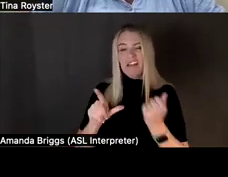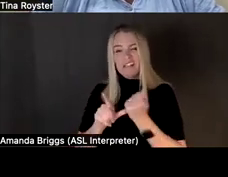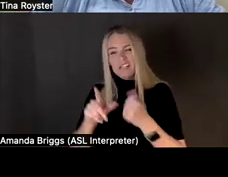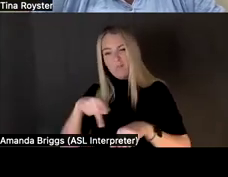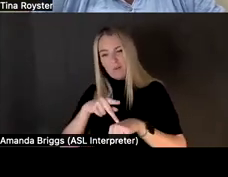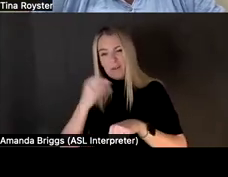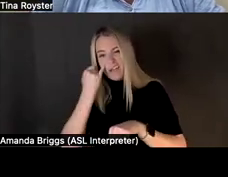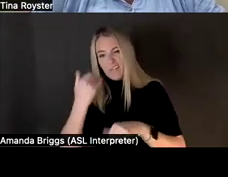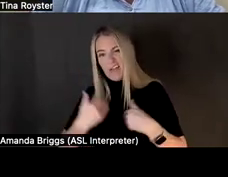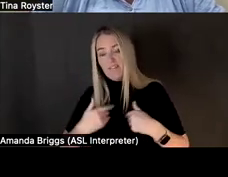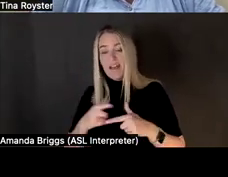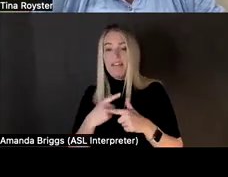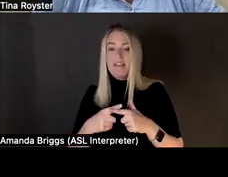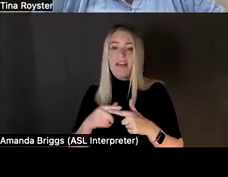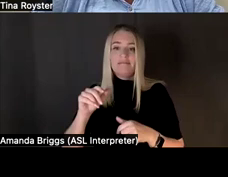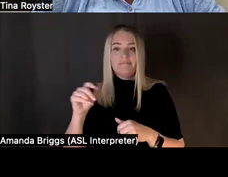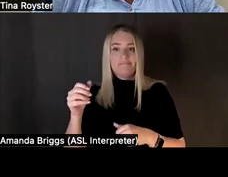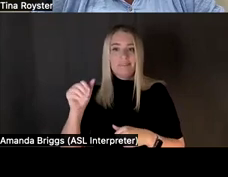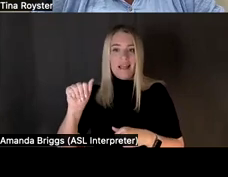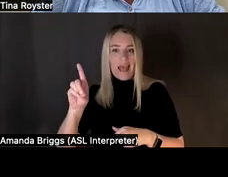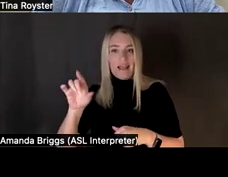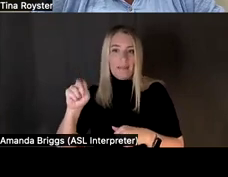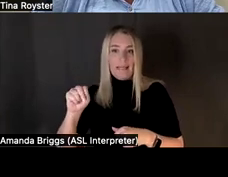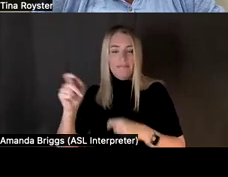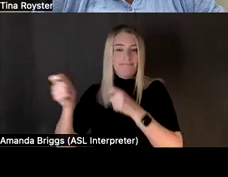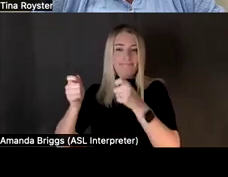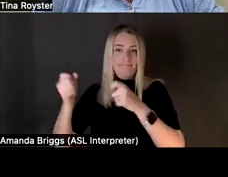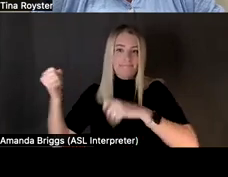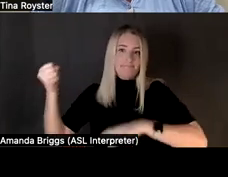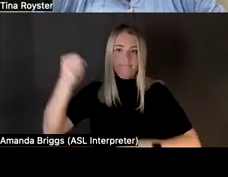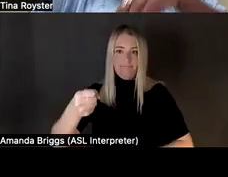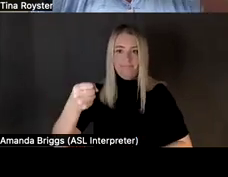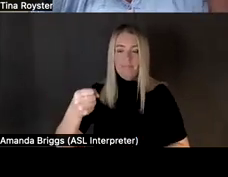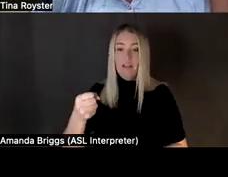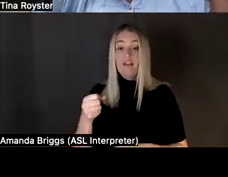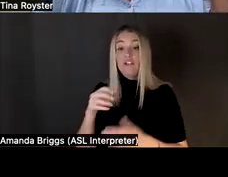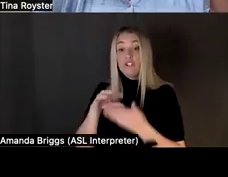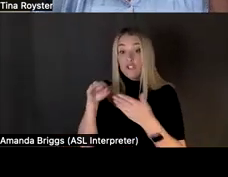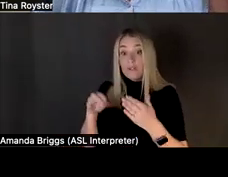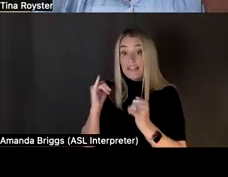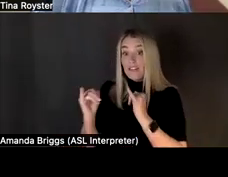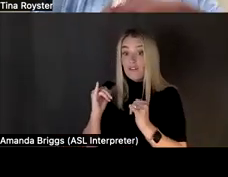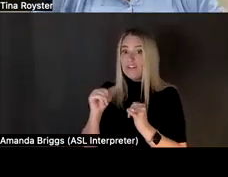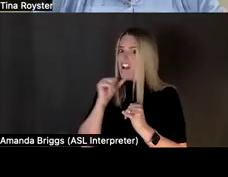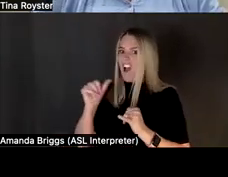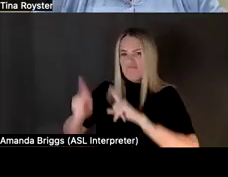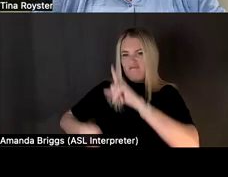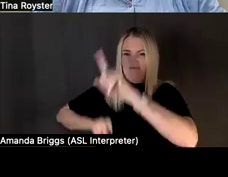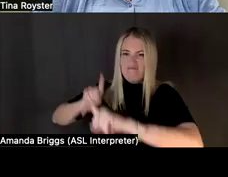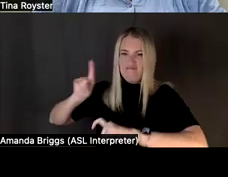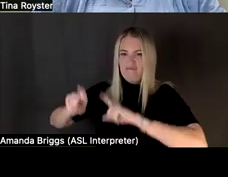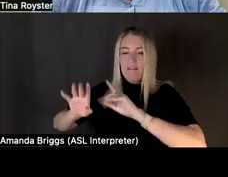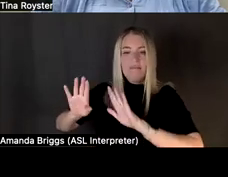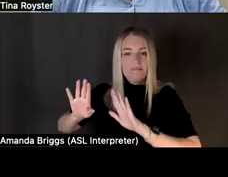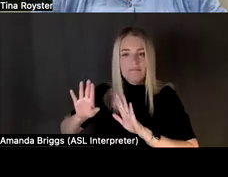admin designee. And what that investigation usually entails are student interviews, not interrogations. So we're dealing with